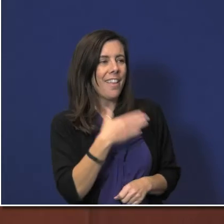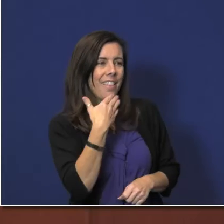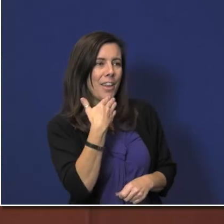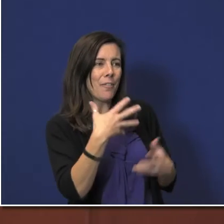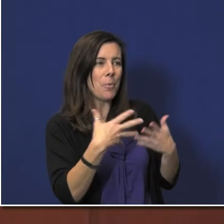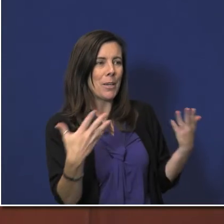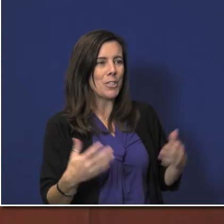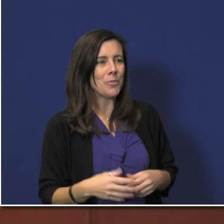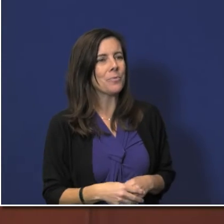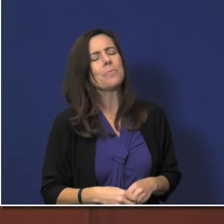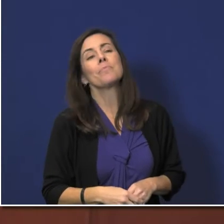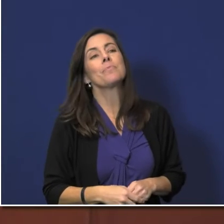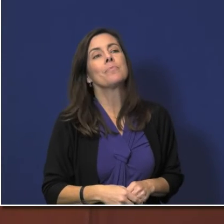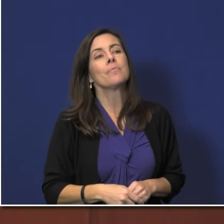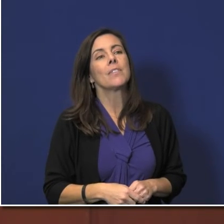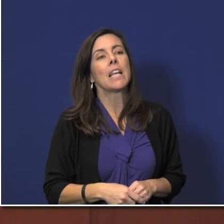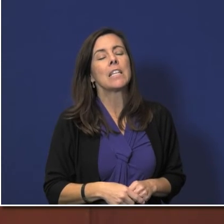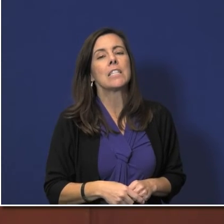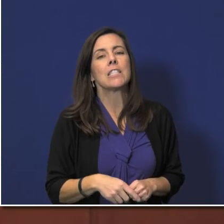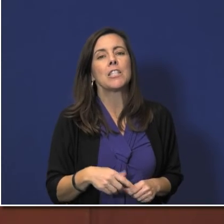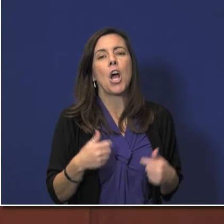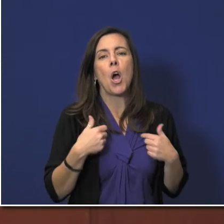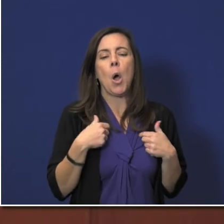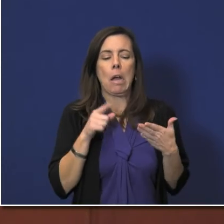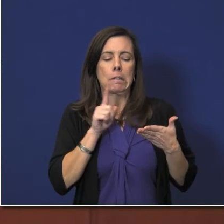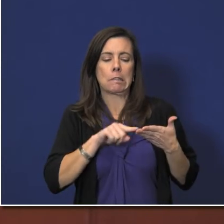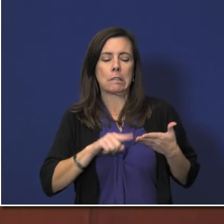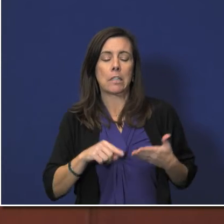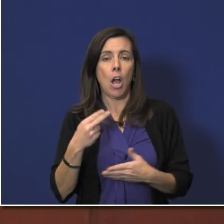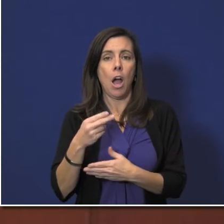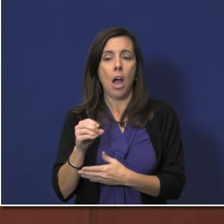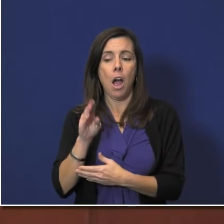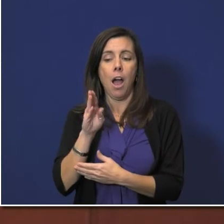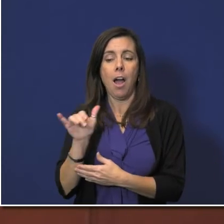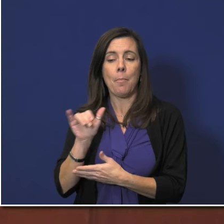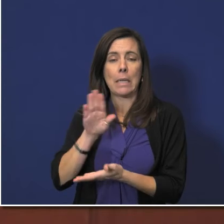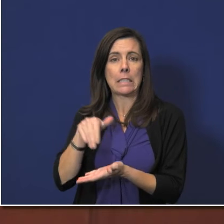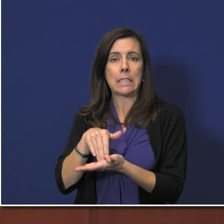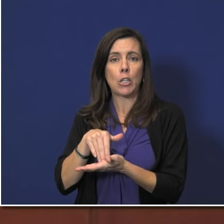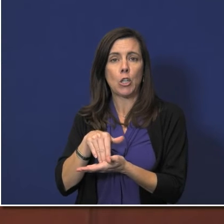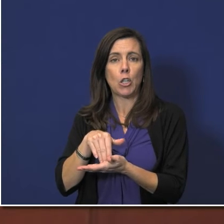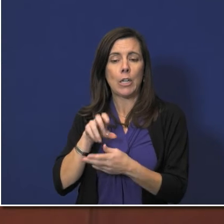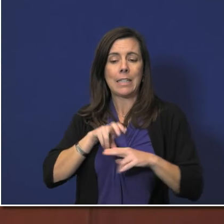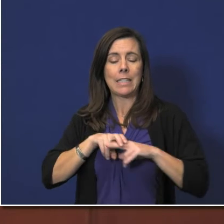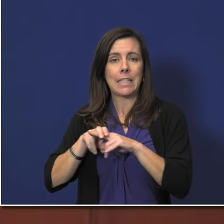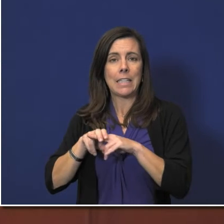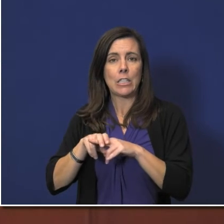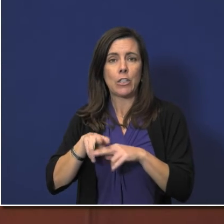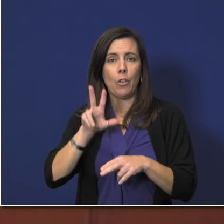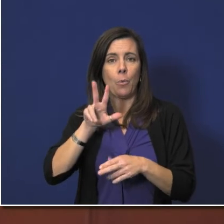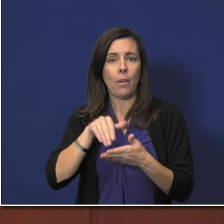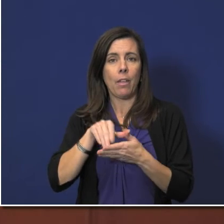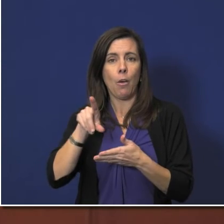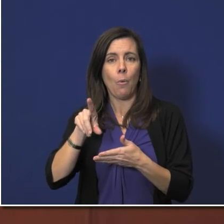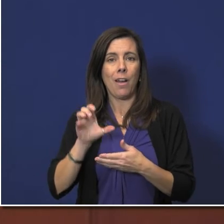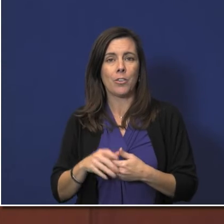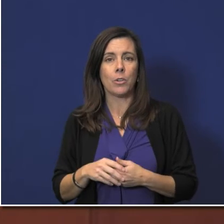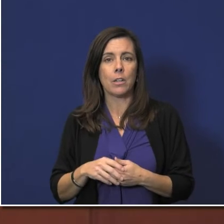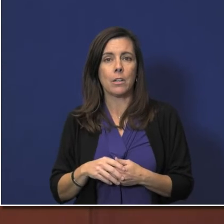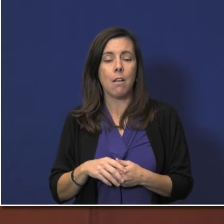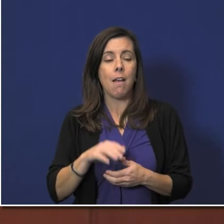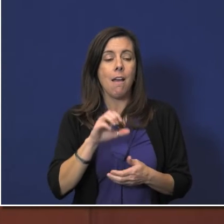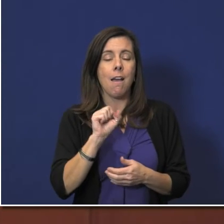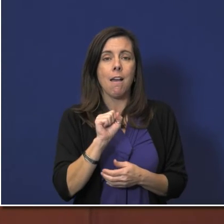much. So just a little research up here. The Hobby Center seats 3,100. The Stafford